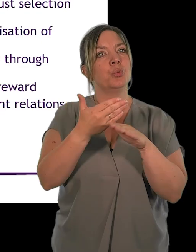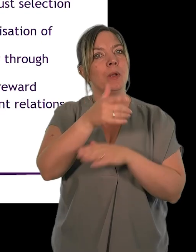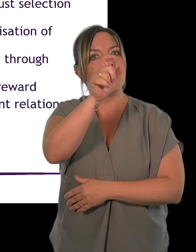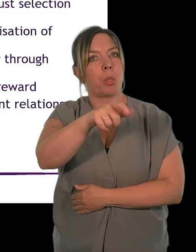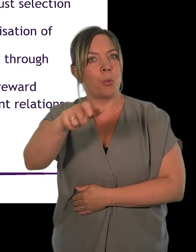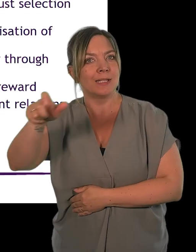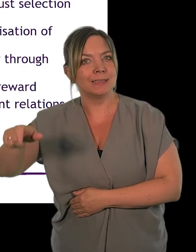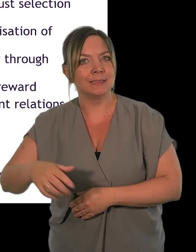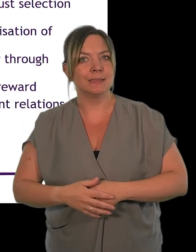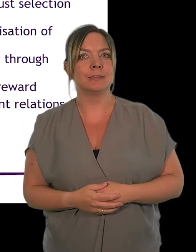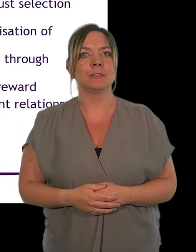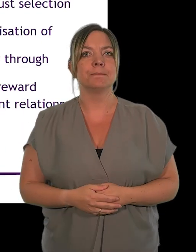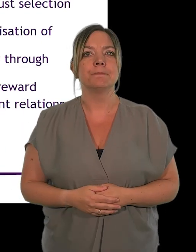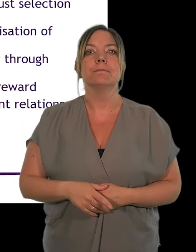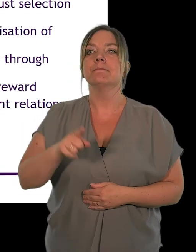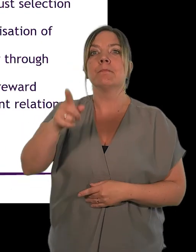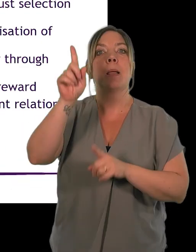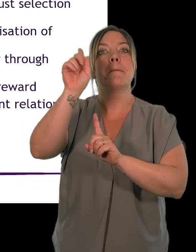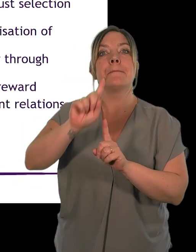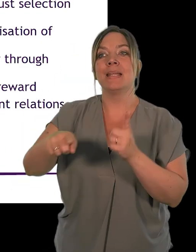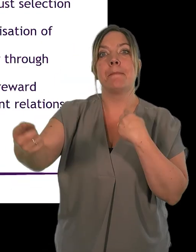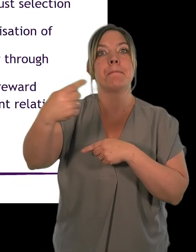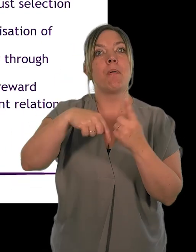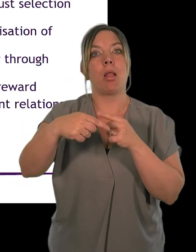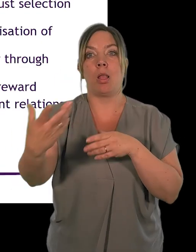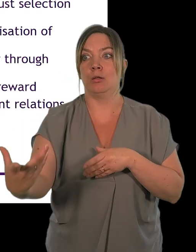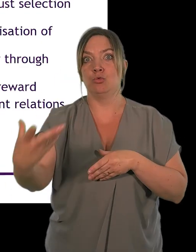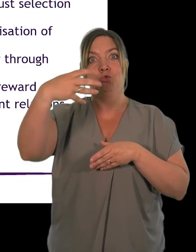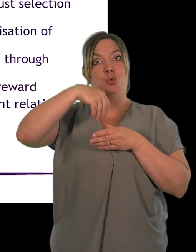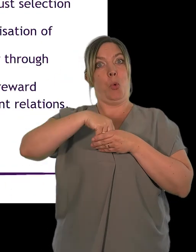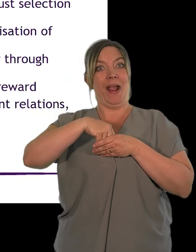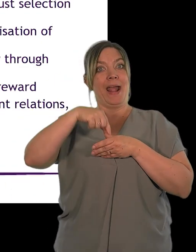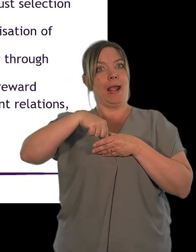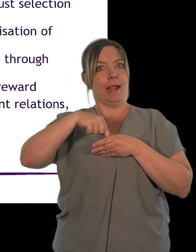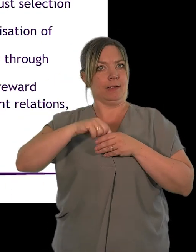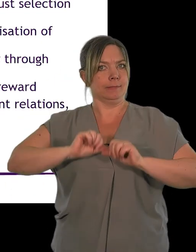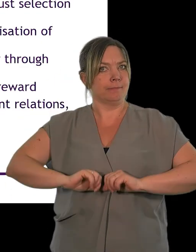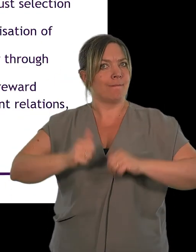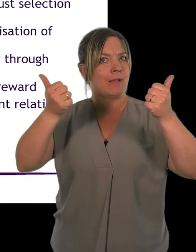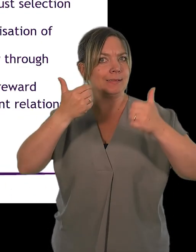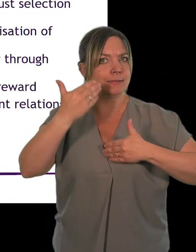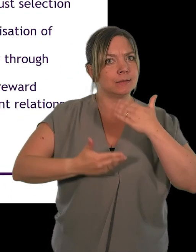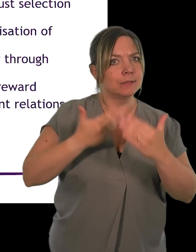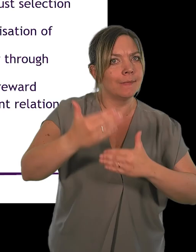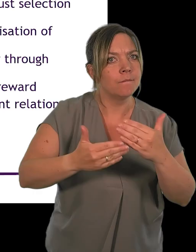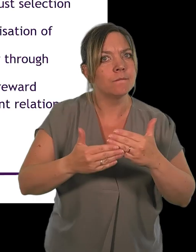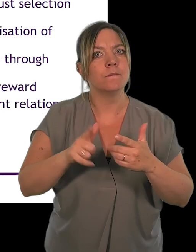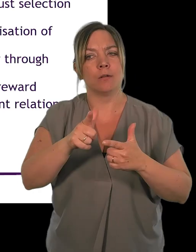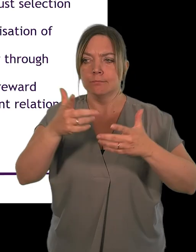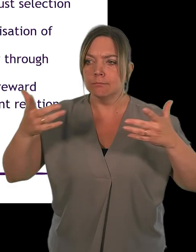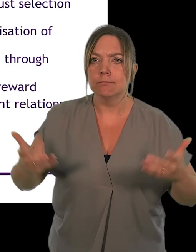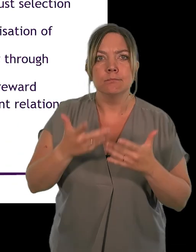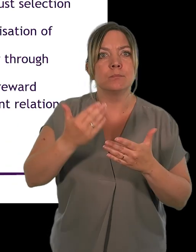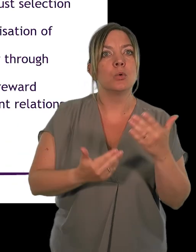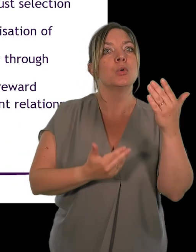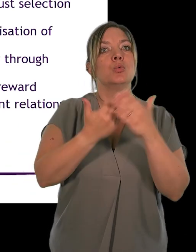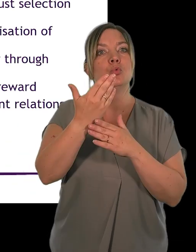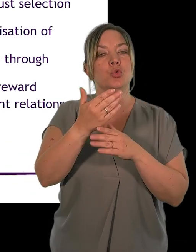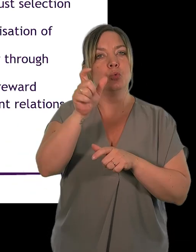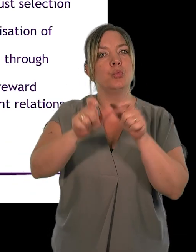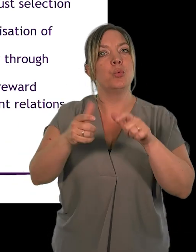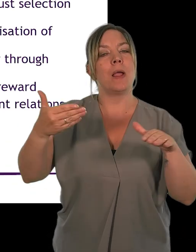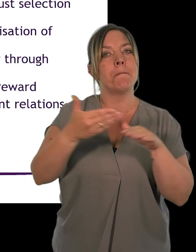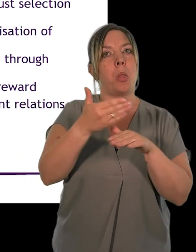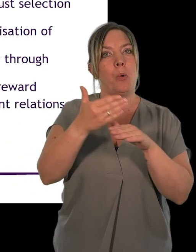hiring of new employees, facilitating effective onboarding and socialisation of